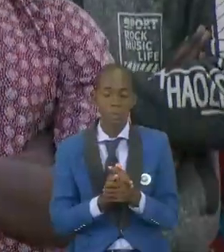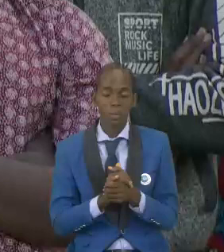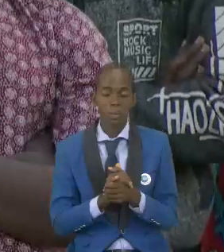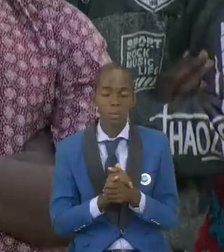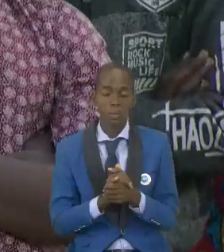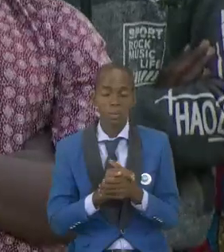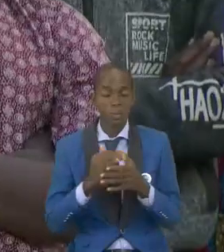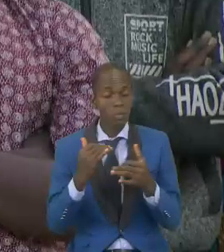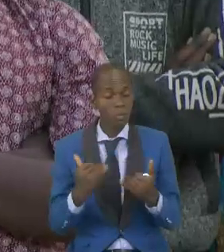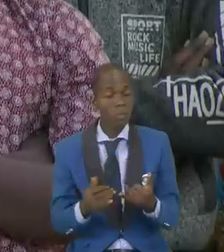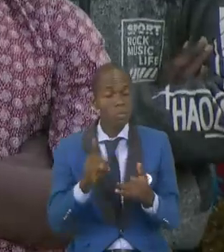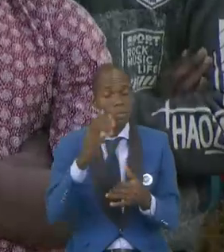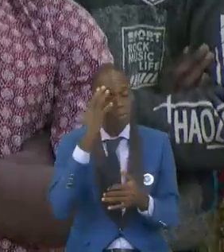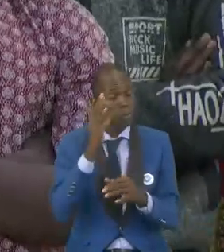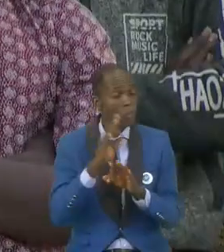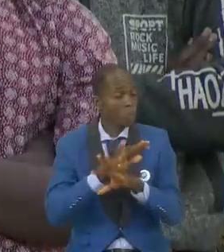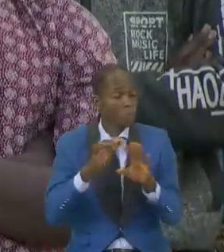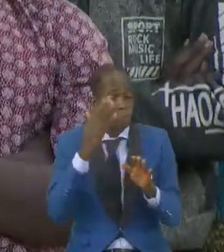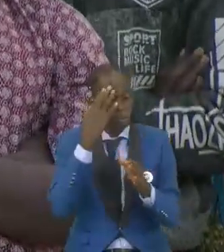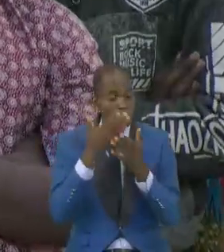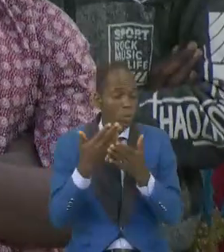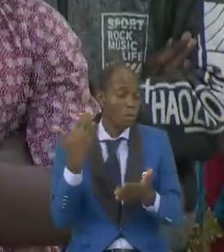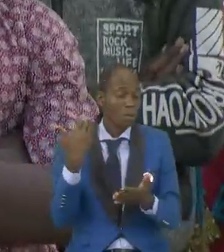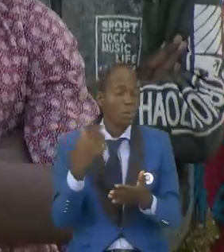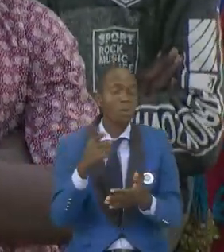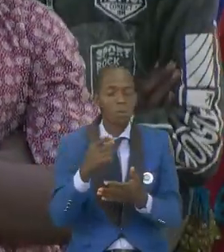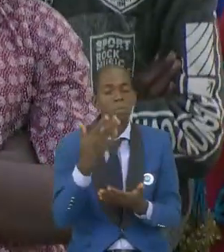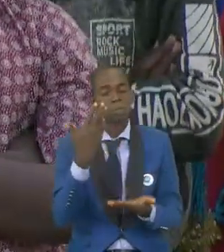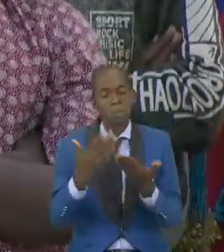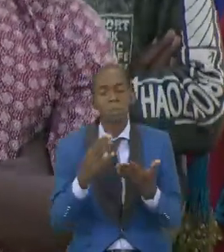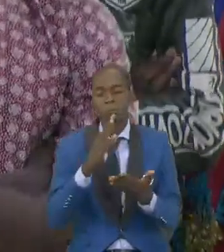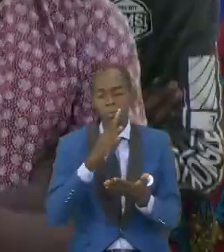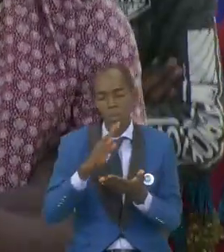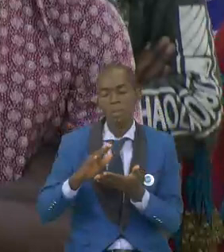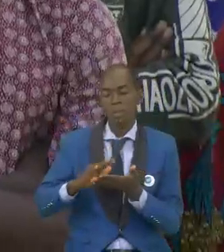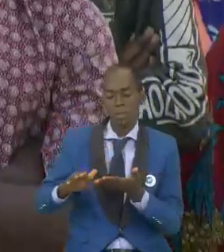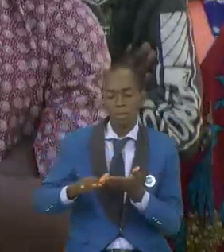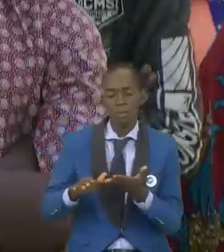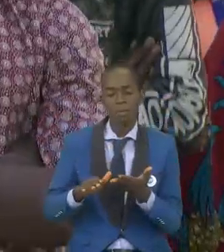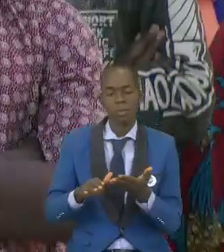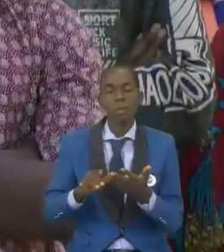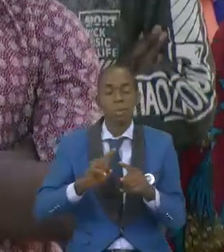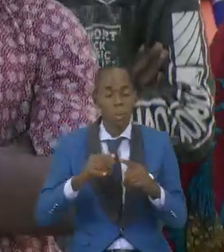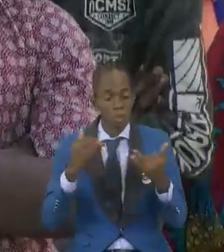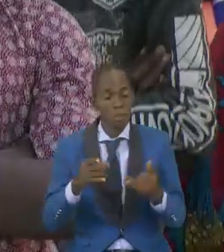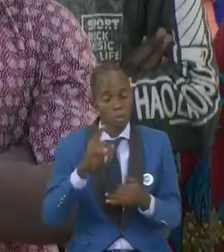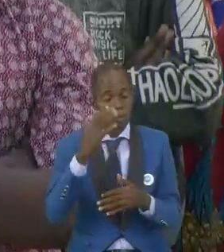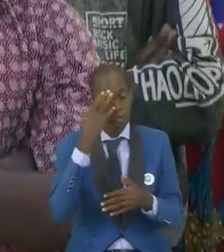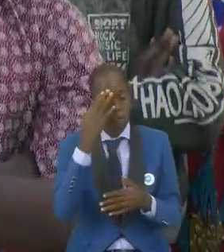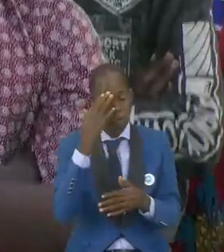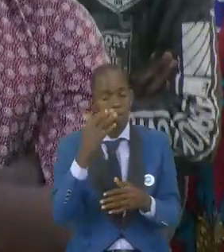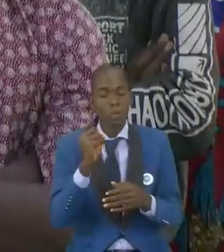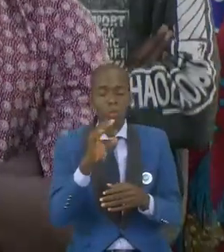Now you know, if you didn't know, you might be excused. Now you know. So if you do